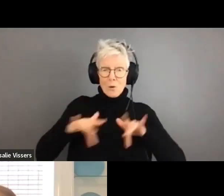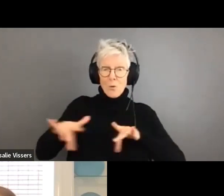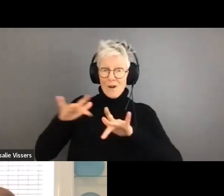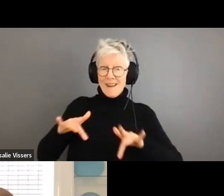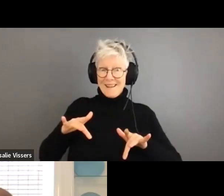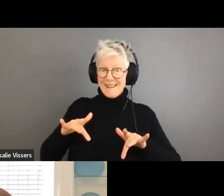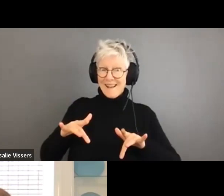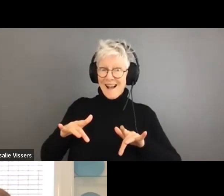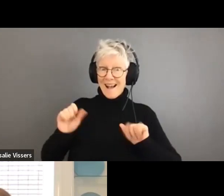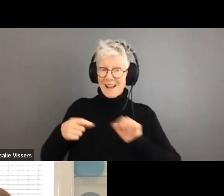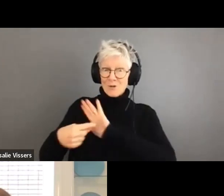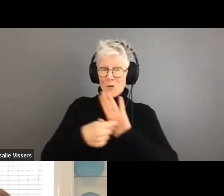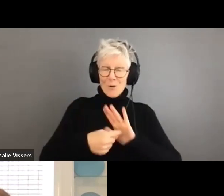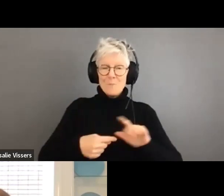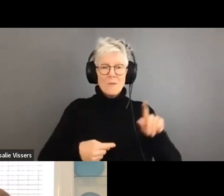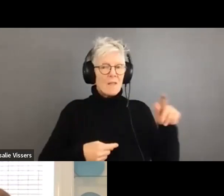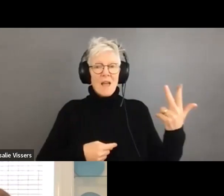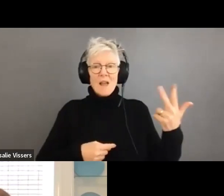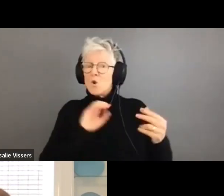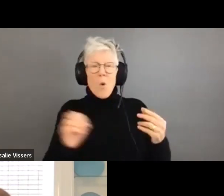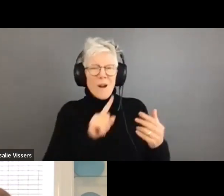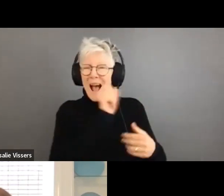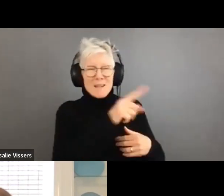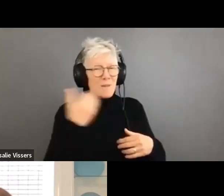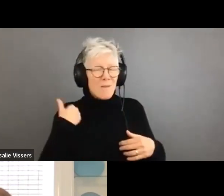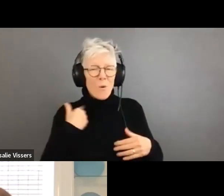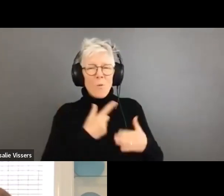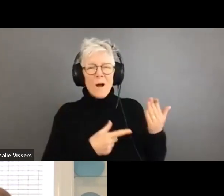Yeah. I have the record, and they had never been asked that question before.